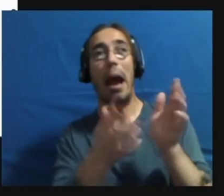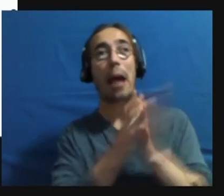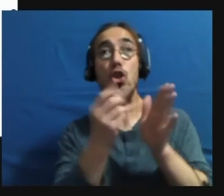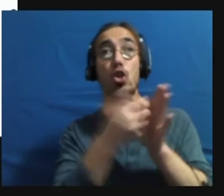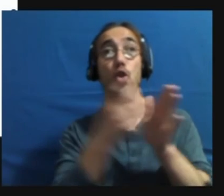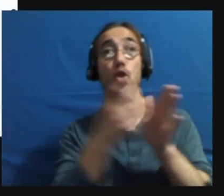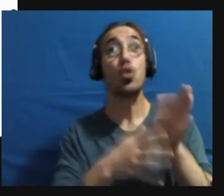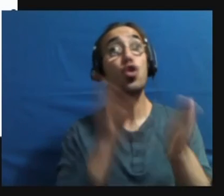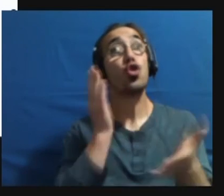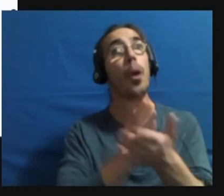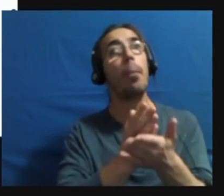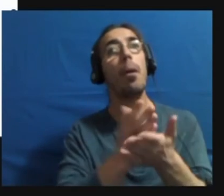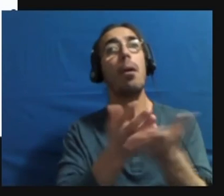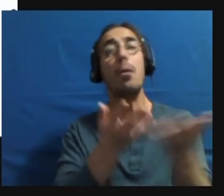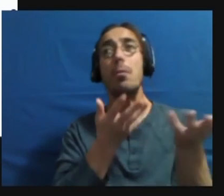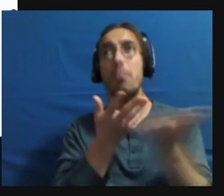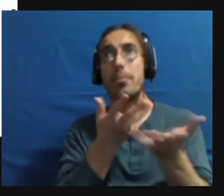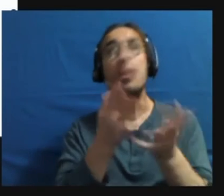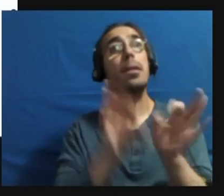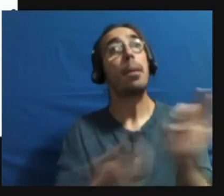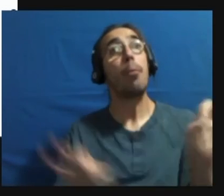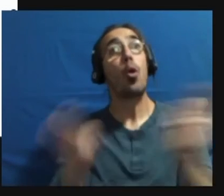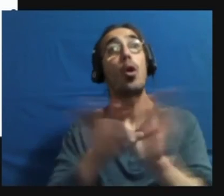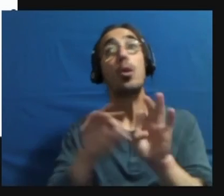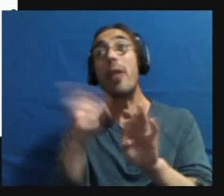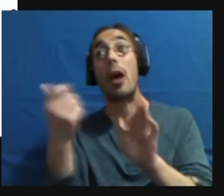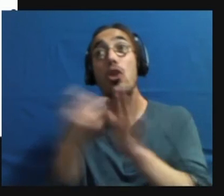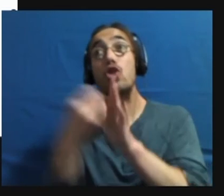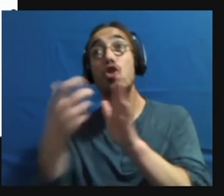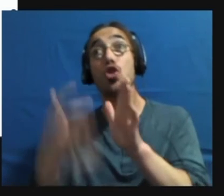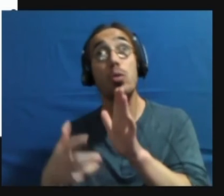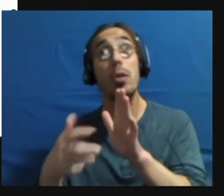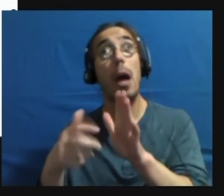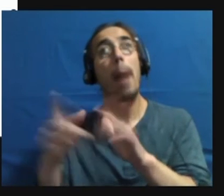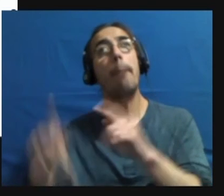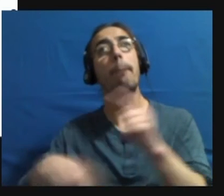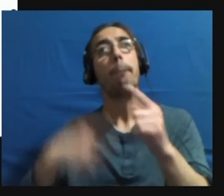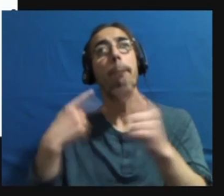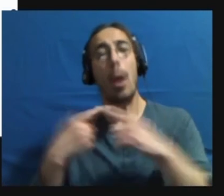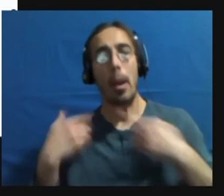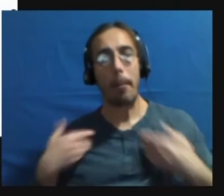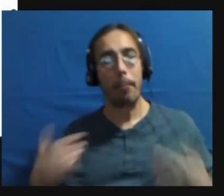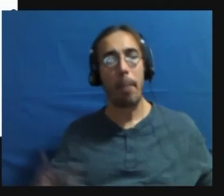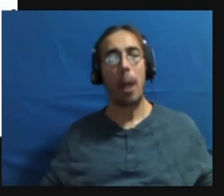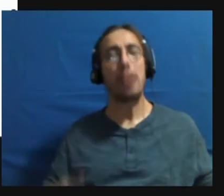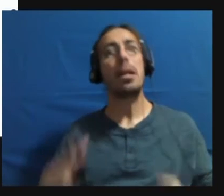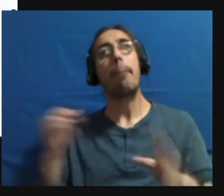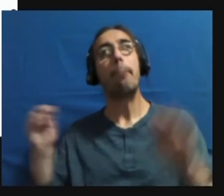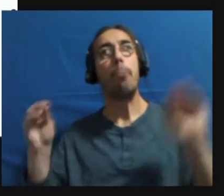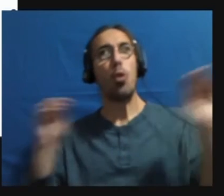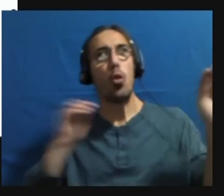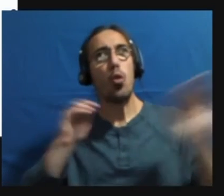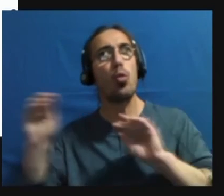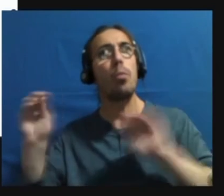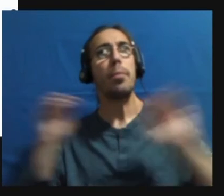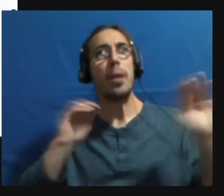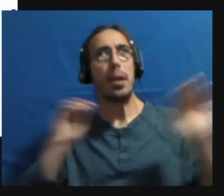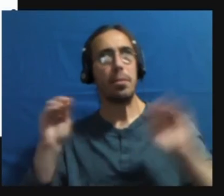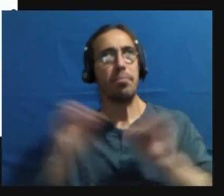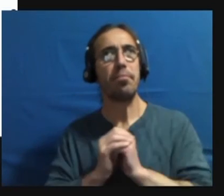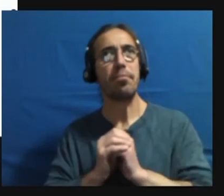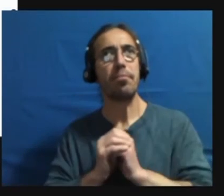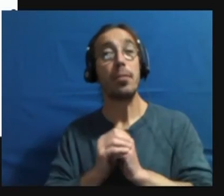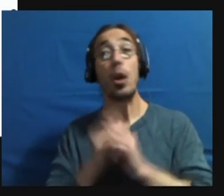have conversations with students around them about bodies and movement and differences, and to build